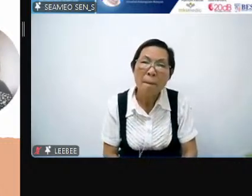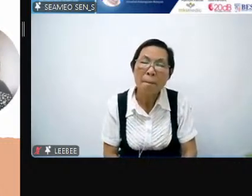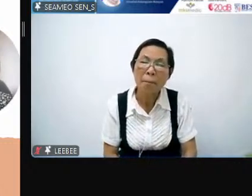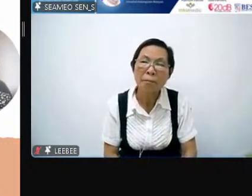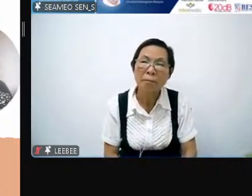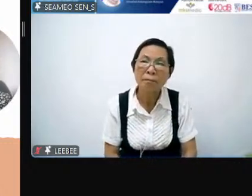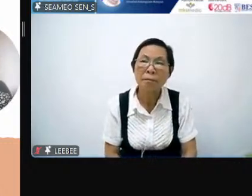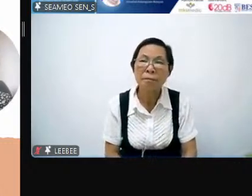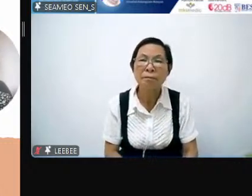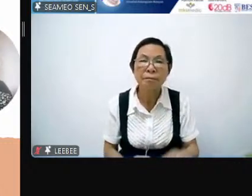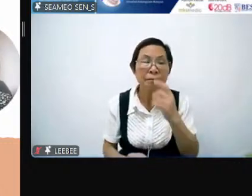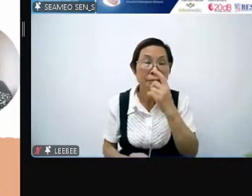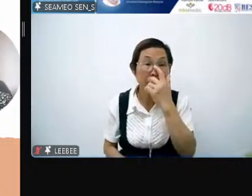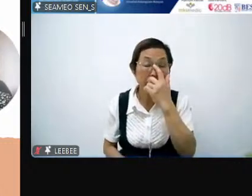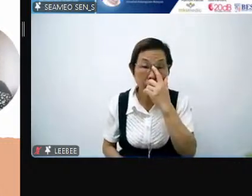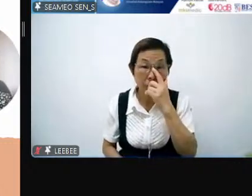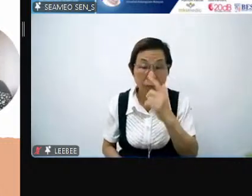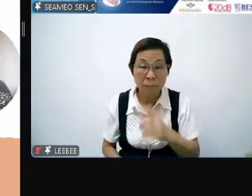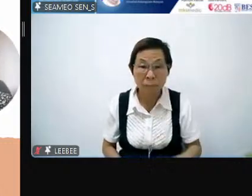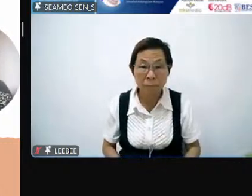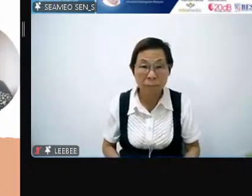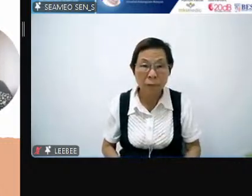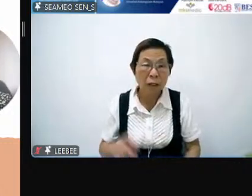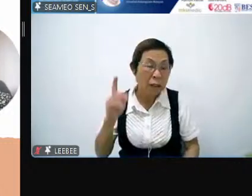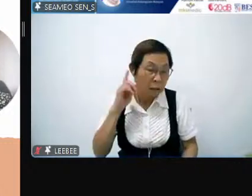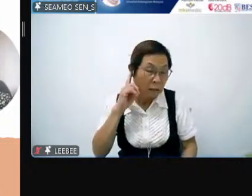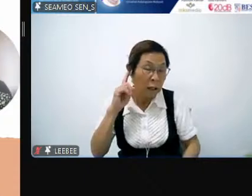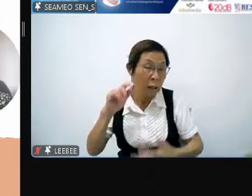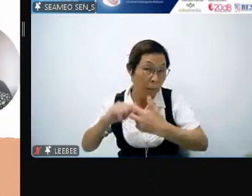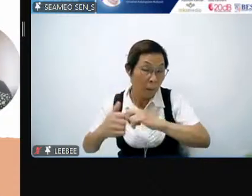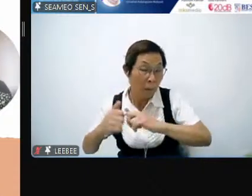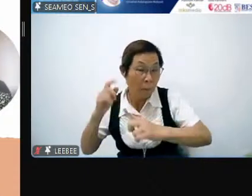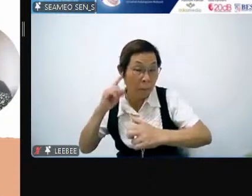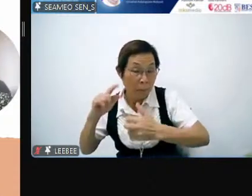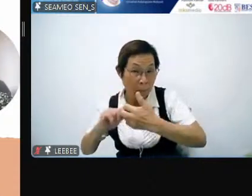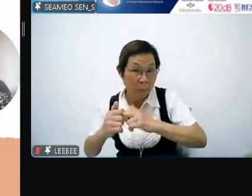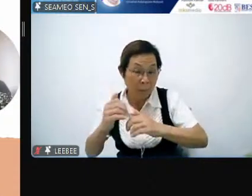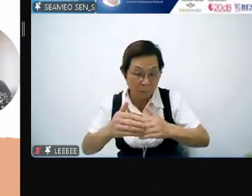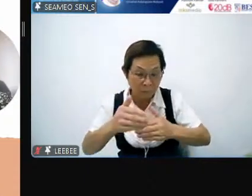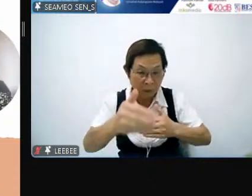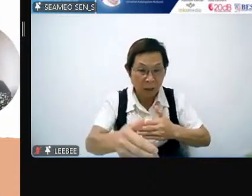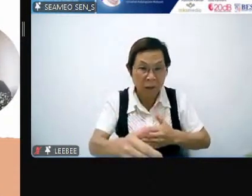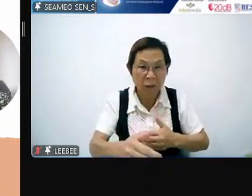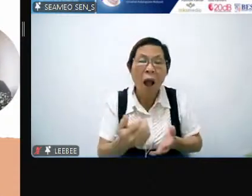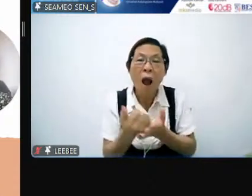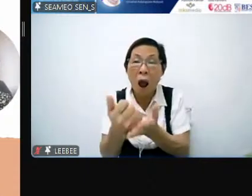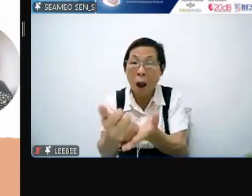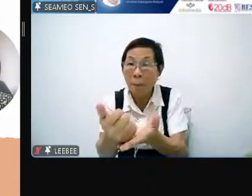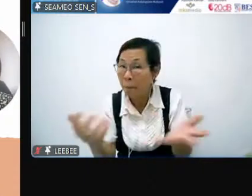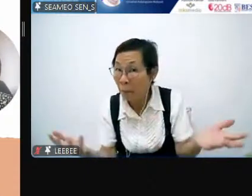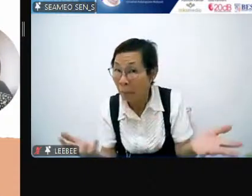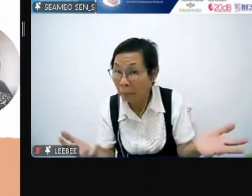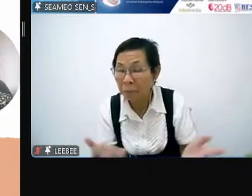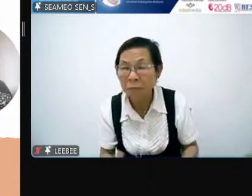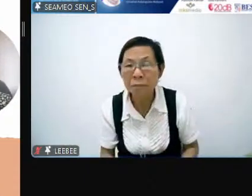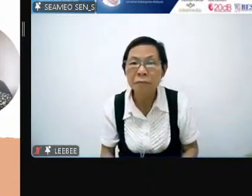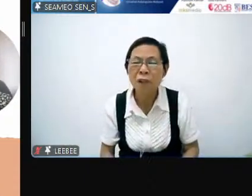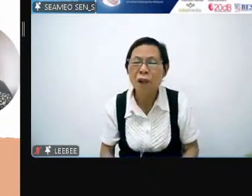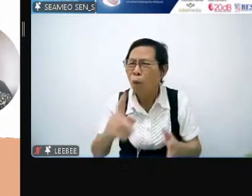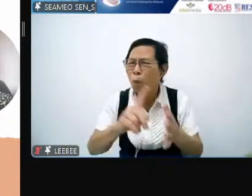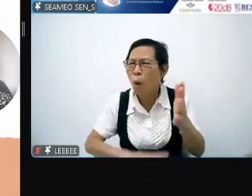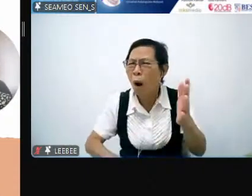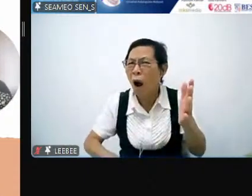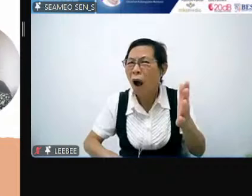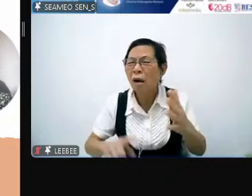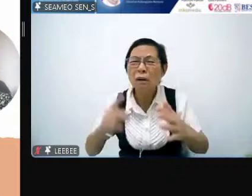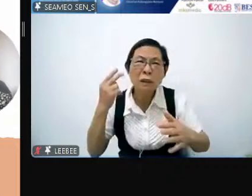Okay, knowing the hearing problem, next let's go into the intervention. So what are the hearing